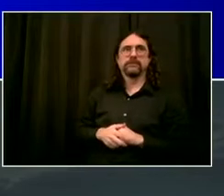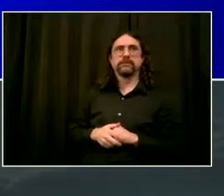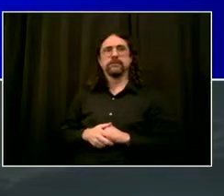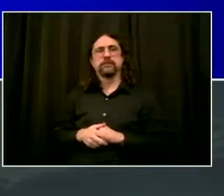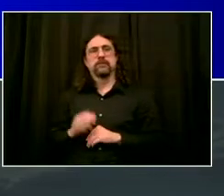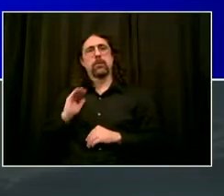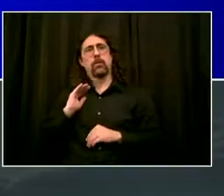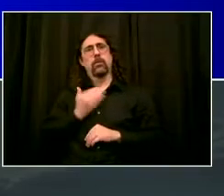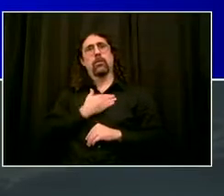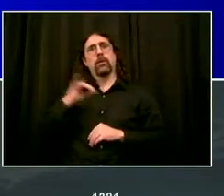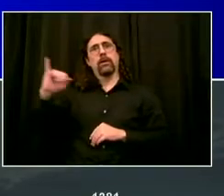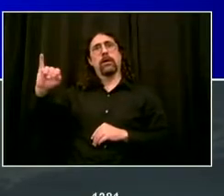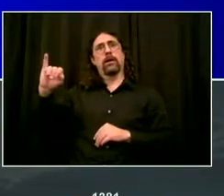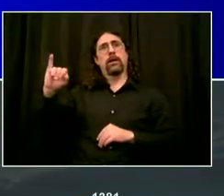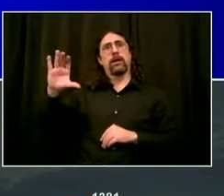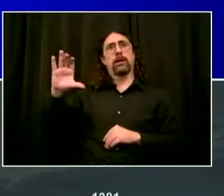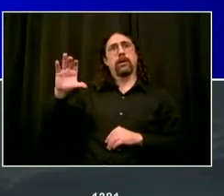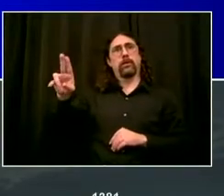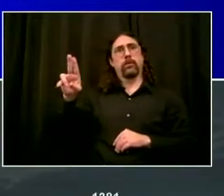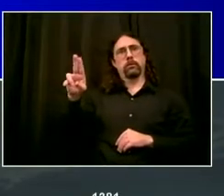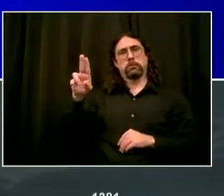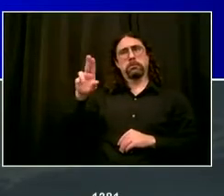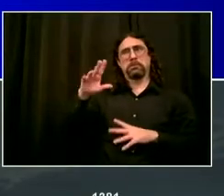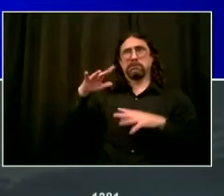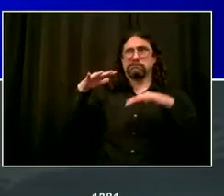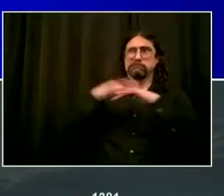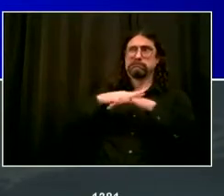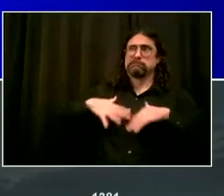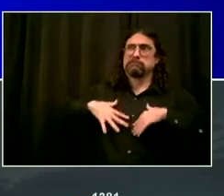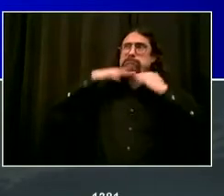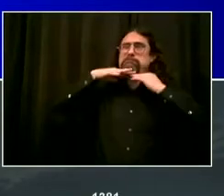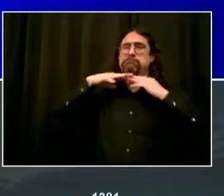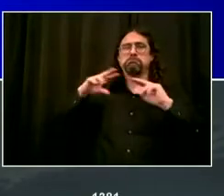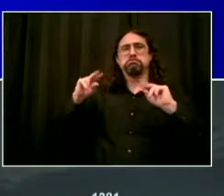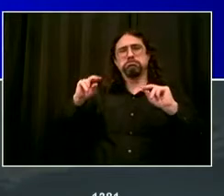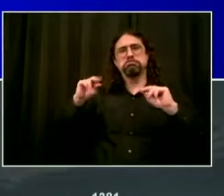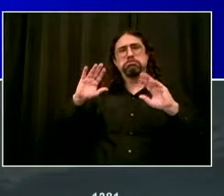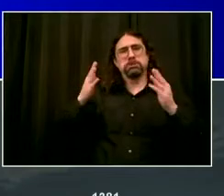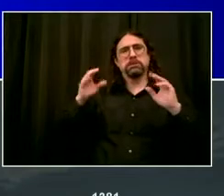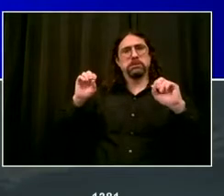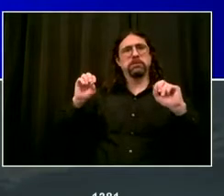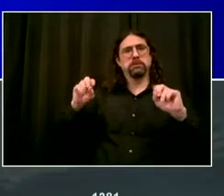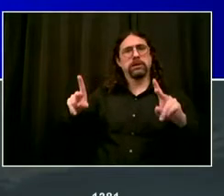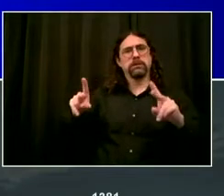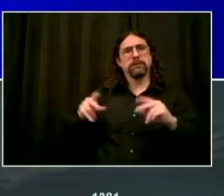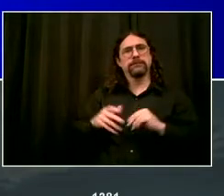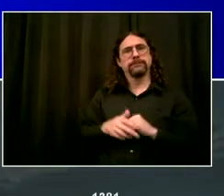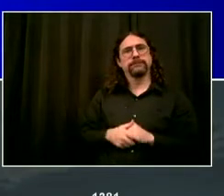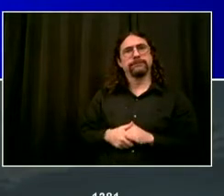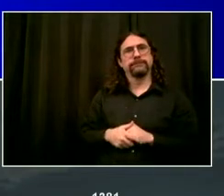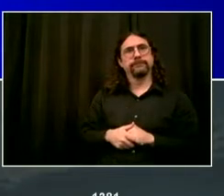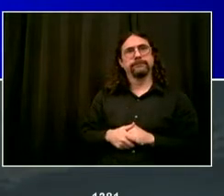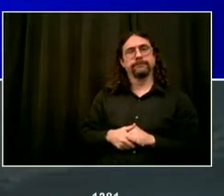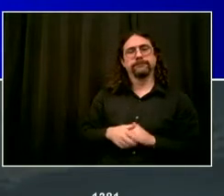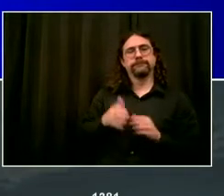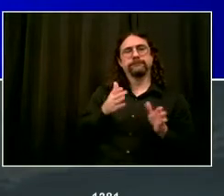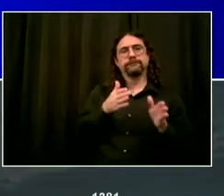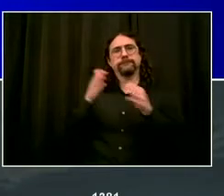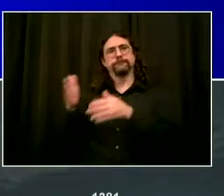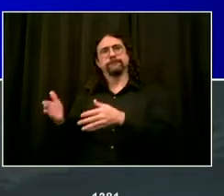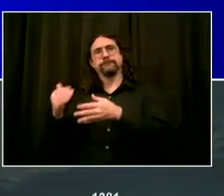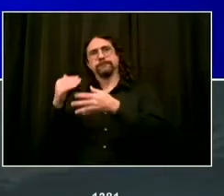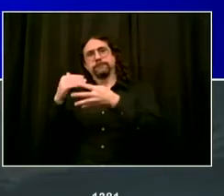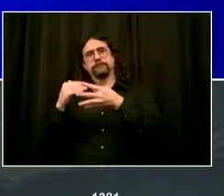woods now number two this is clear as a bell and again continues to be a huge challenge new reported cases on a 7-Day average threshold